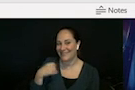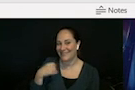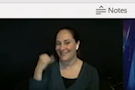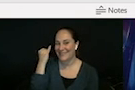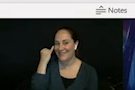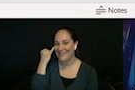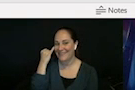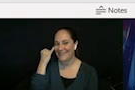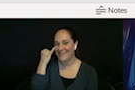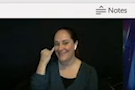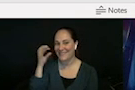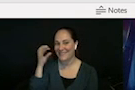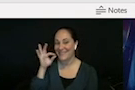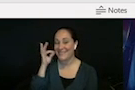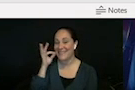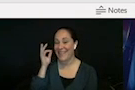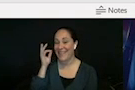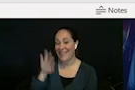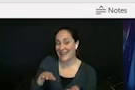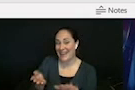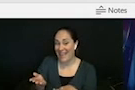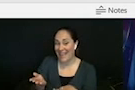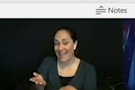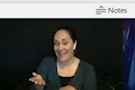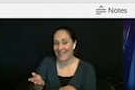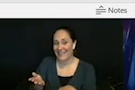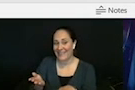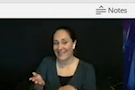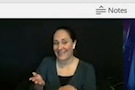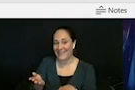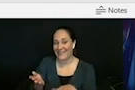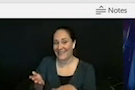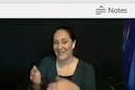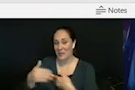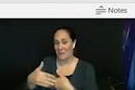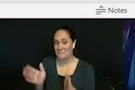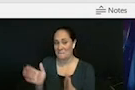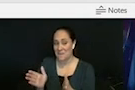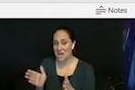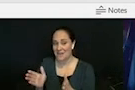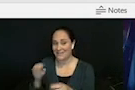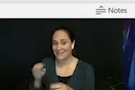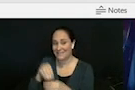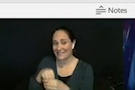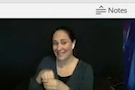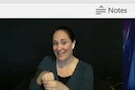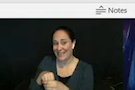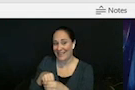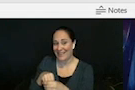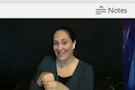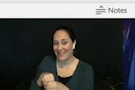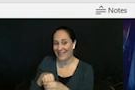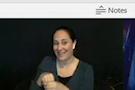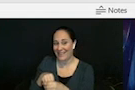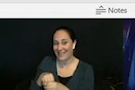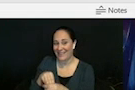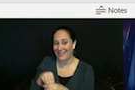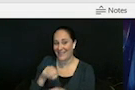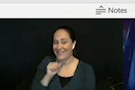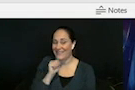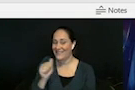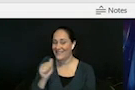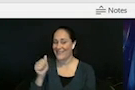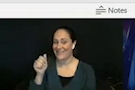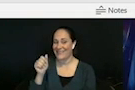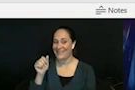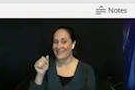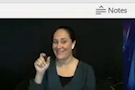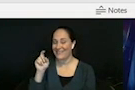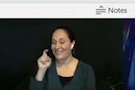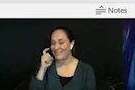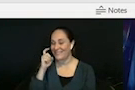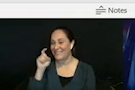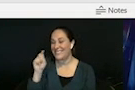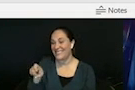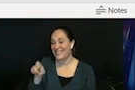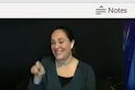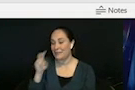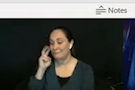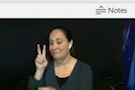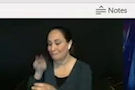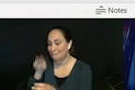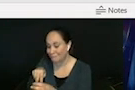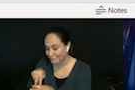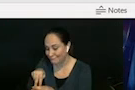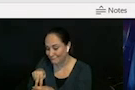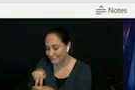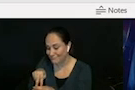So there, recently, there was a new paper published on a new take on Schrodinger's cat. You know, like there was a new take on that whole